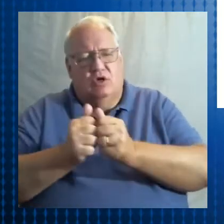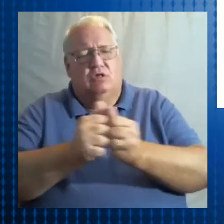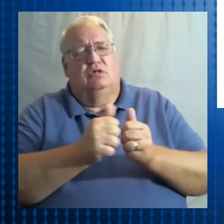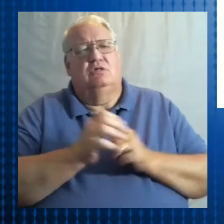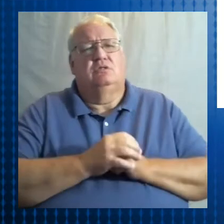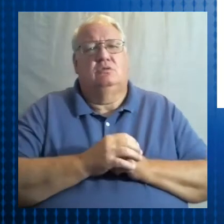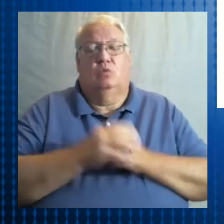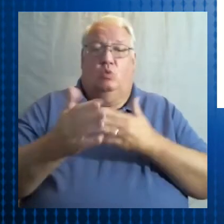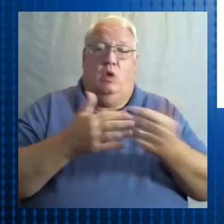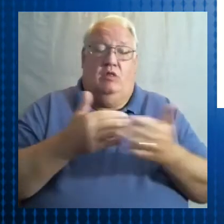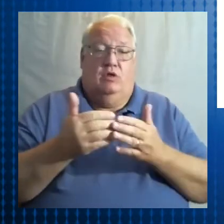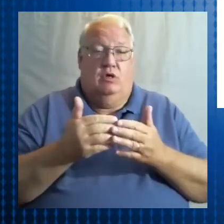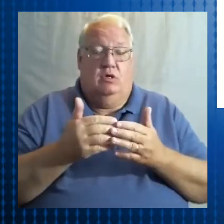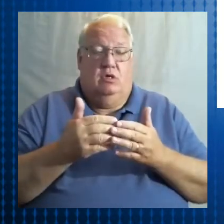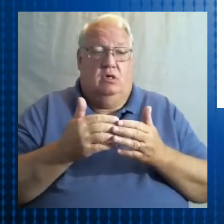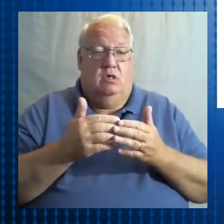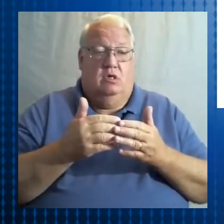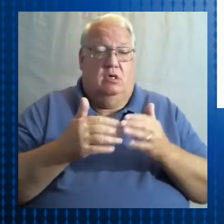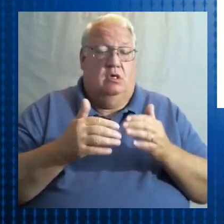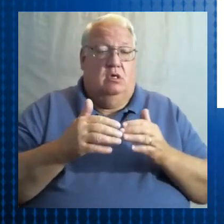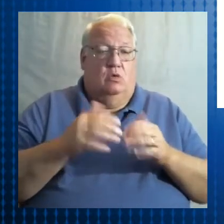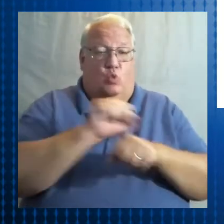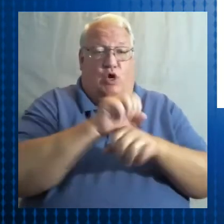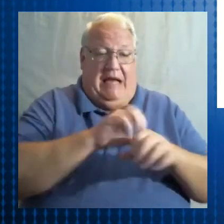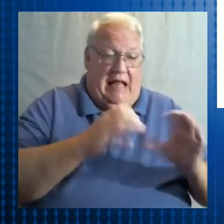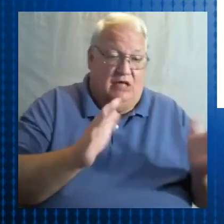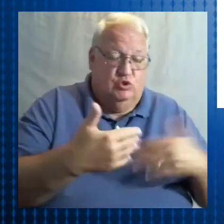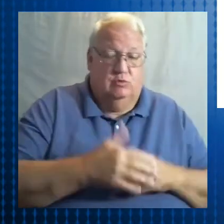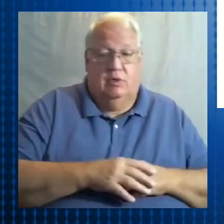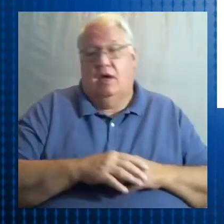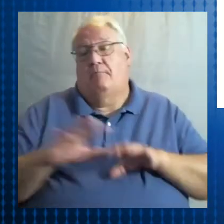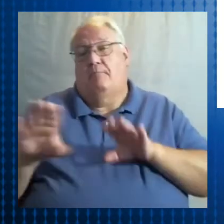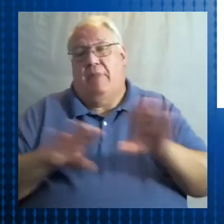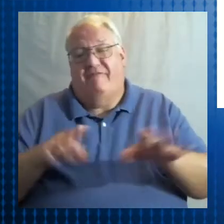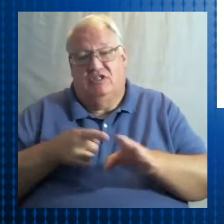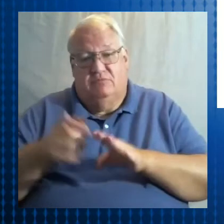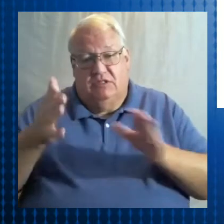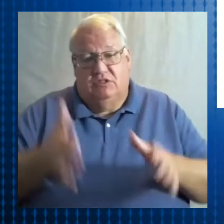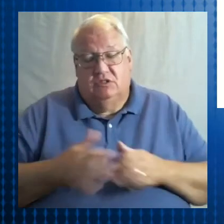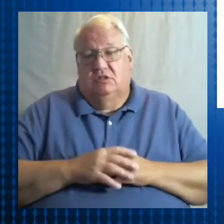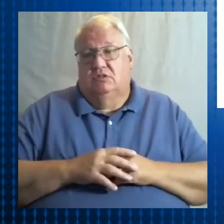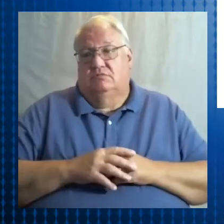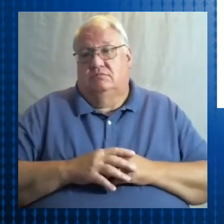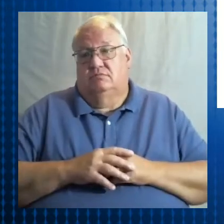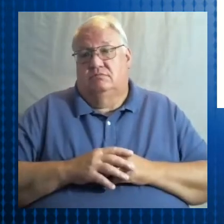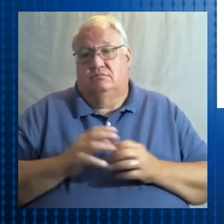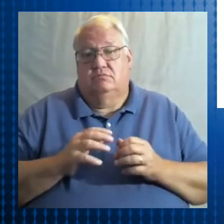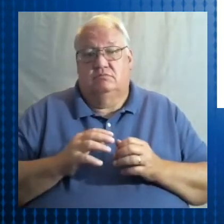Whether it is covering classrooms, acting as a behavior specialist, implementing